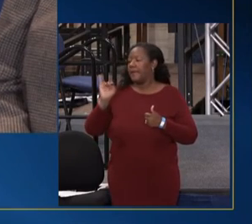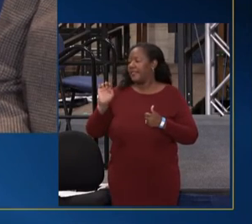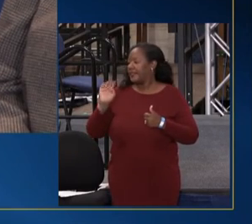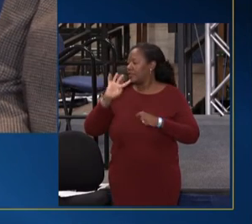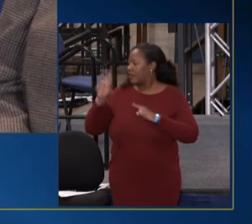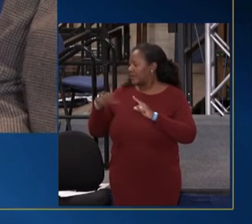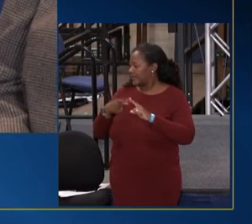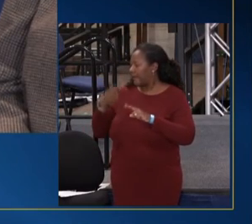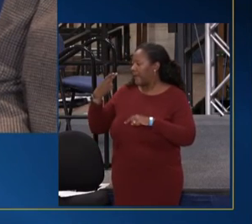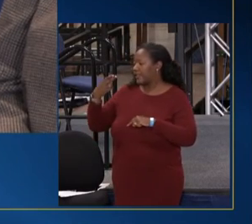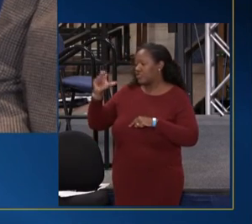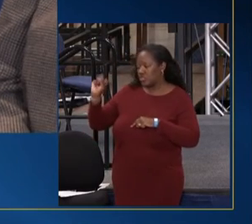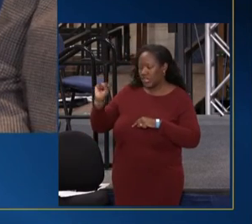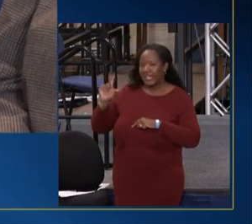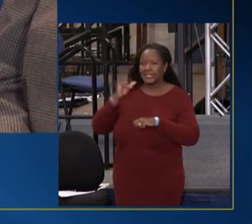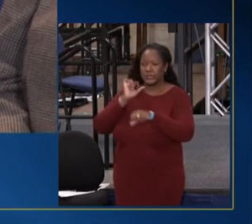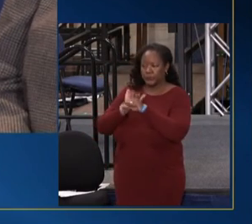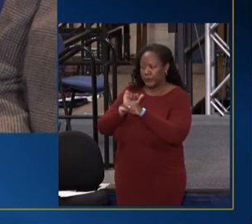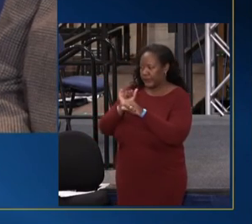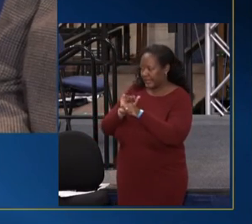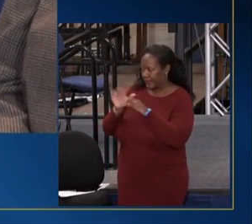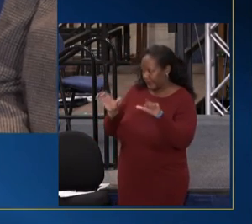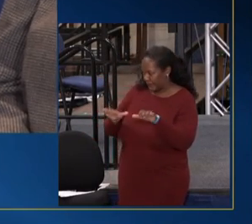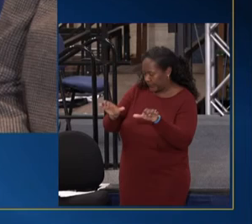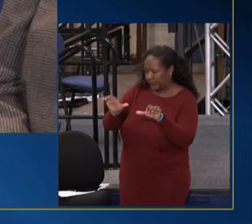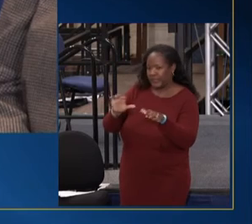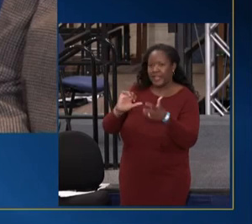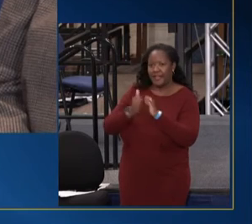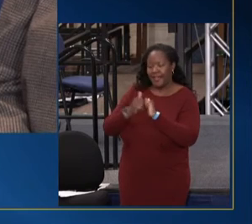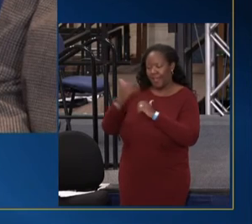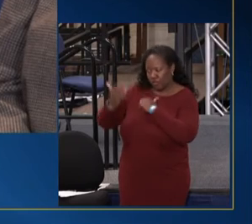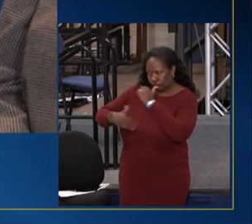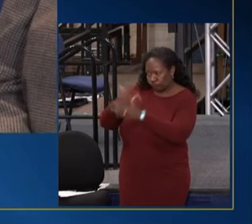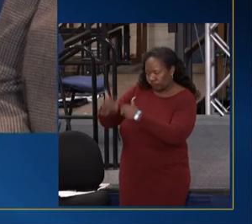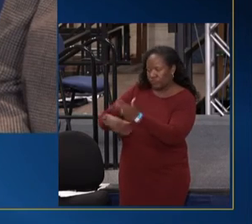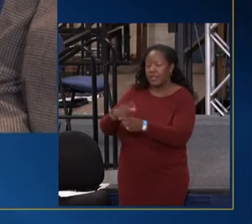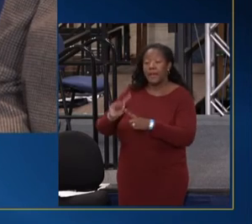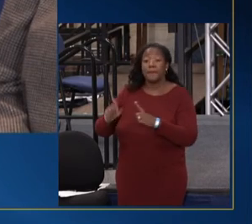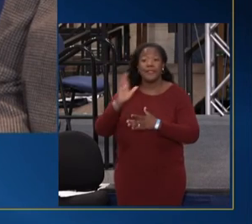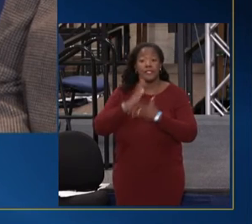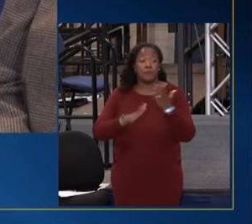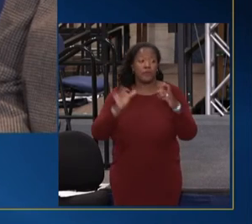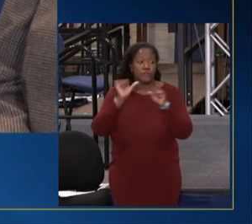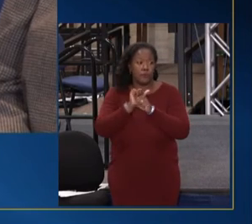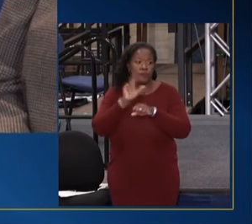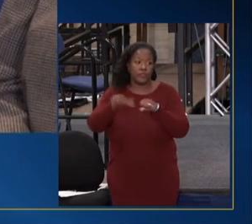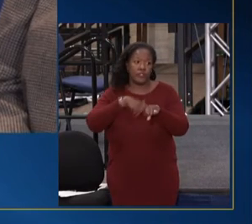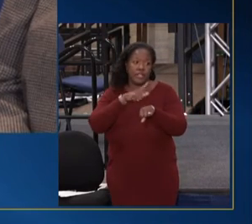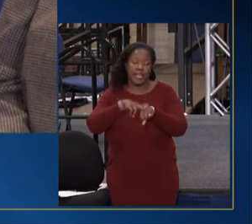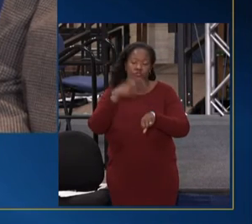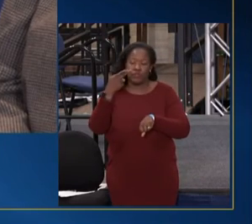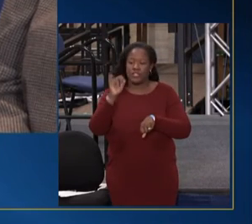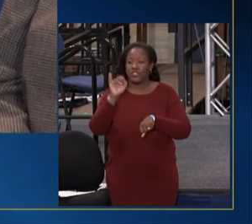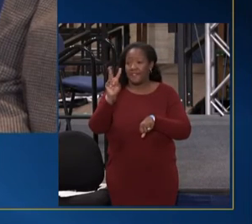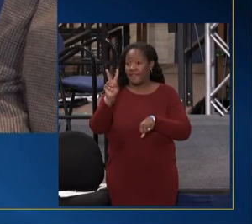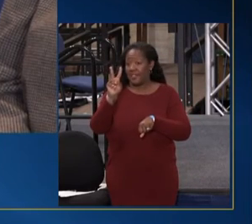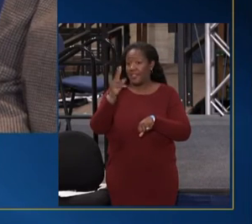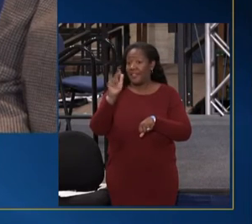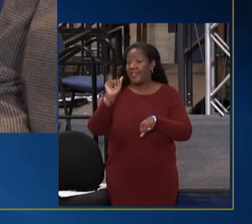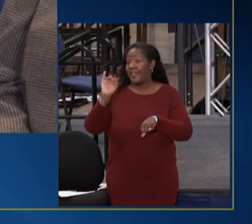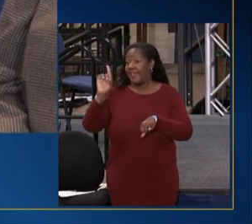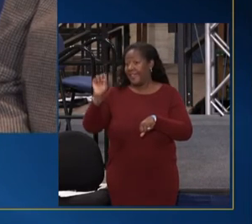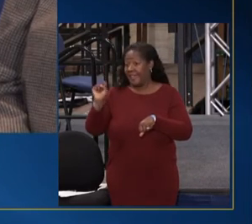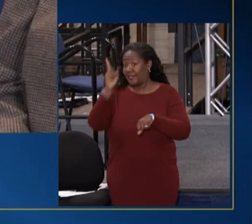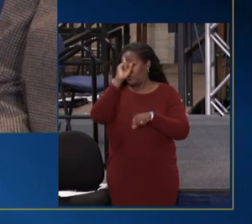and the work that is being done and how HHS is moving forward. But as part of the work of the National HIV/AIDS Strategy, we